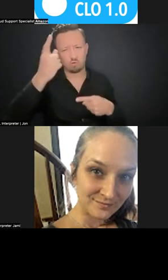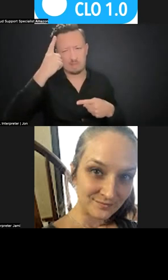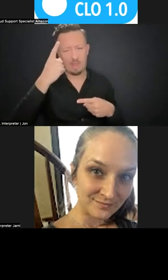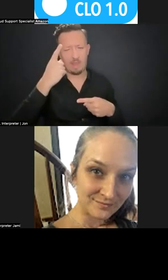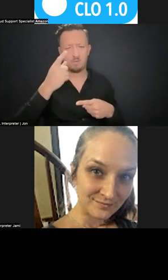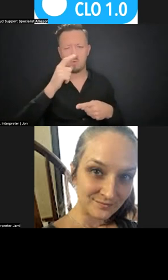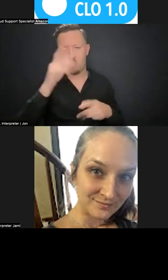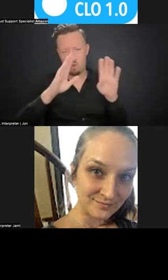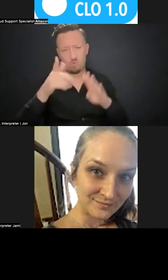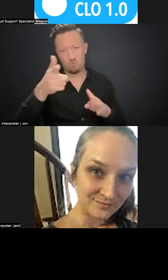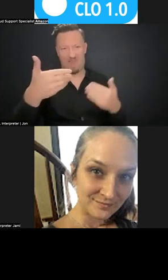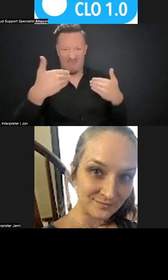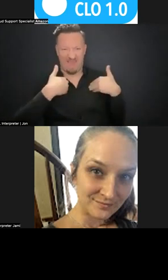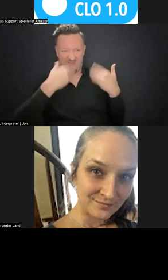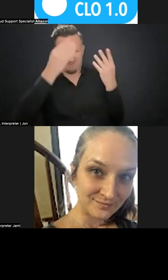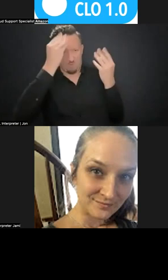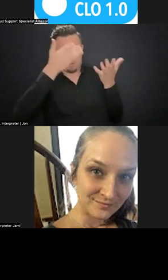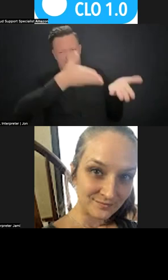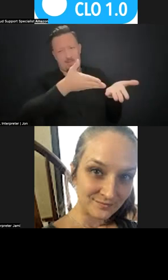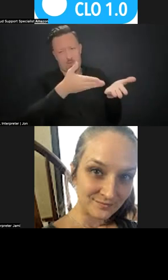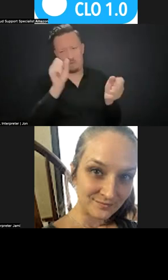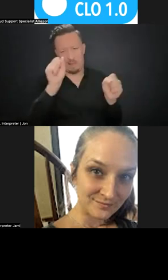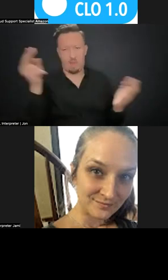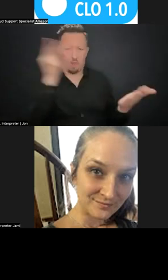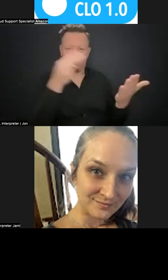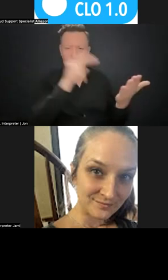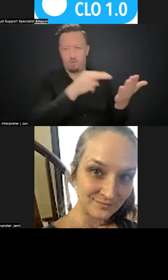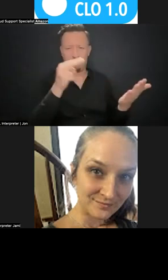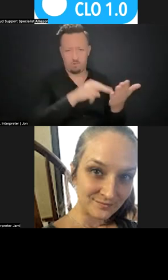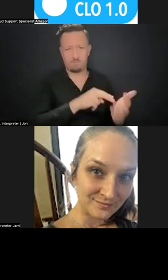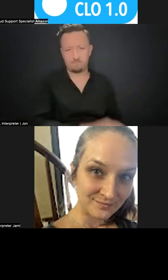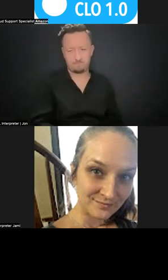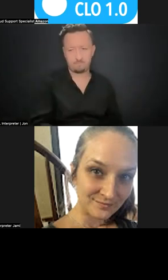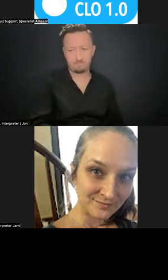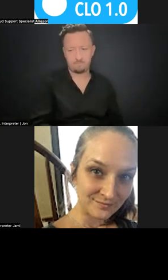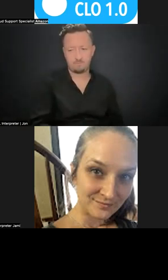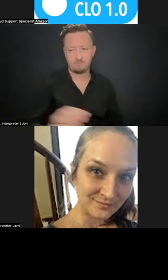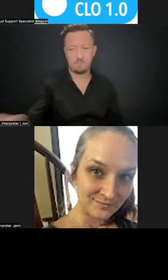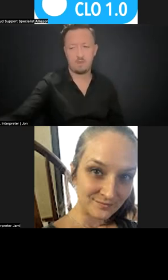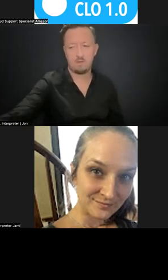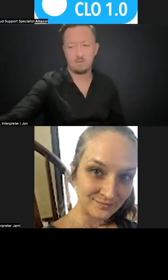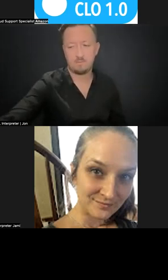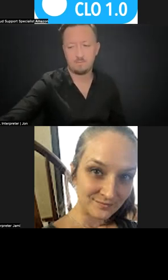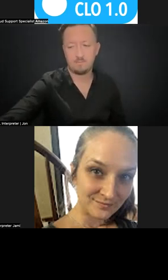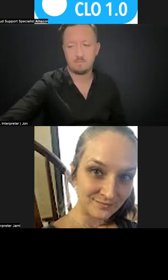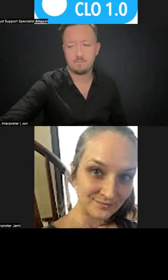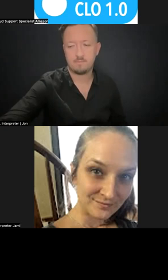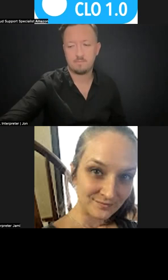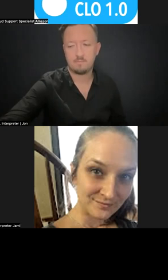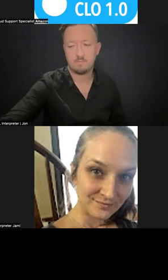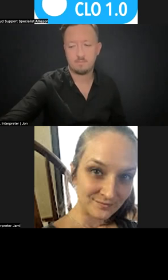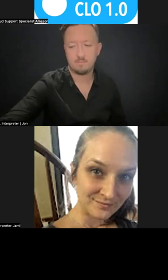and so forth. All right, so this there's a slide. Next slide is